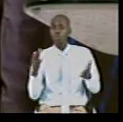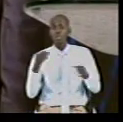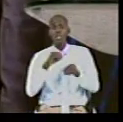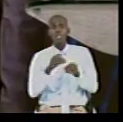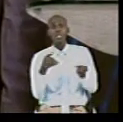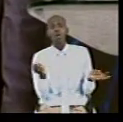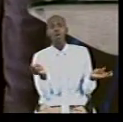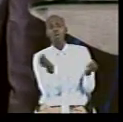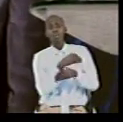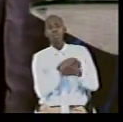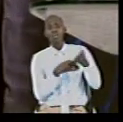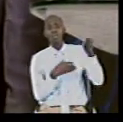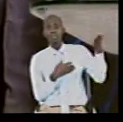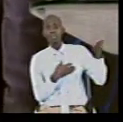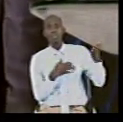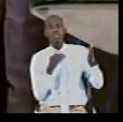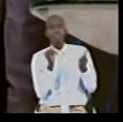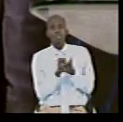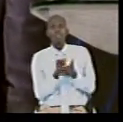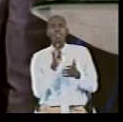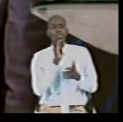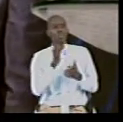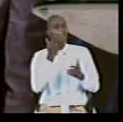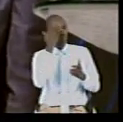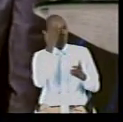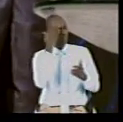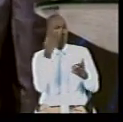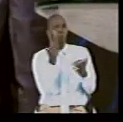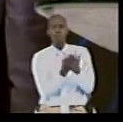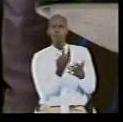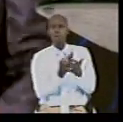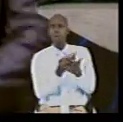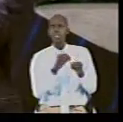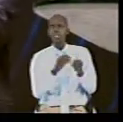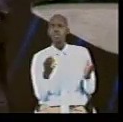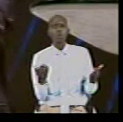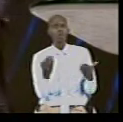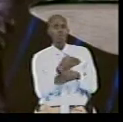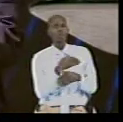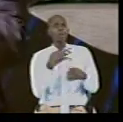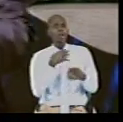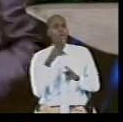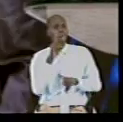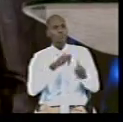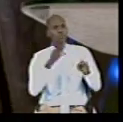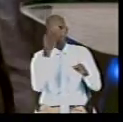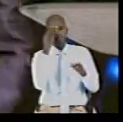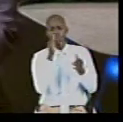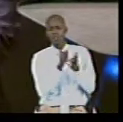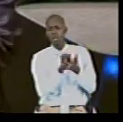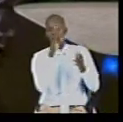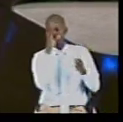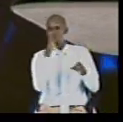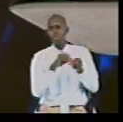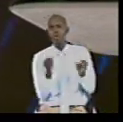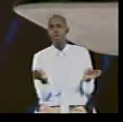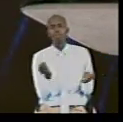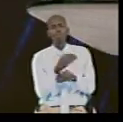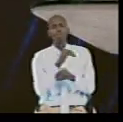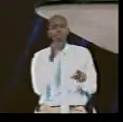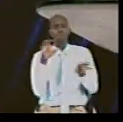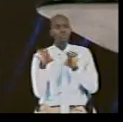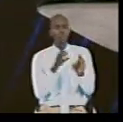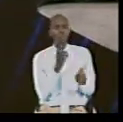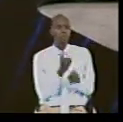is already open in the office there. And they know that that person, that office, this is the way he's doing. And he says, he's